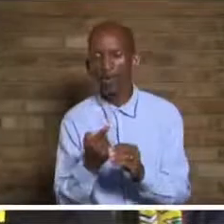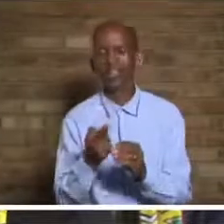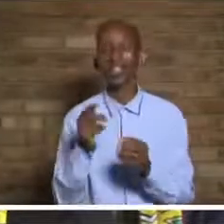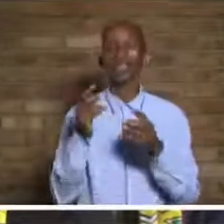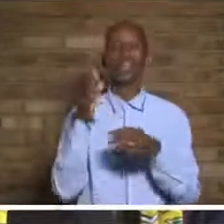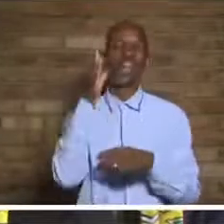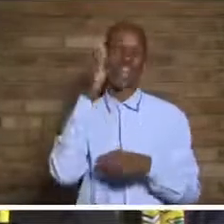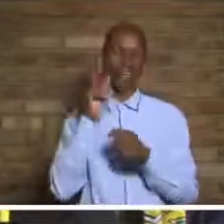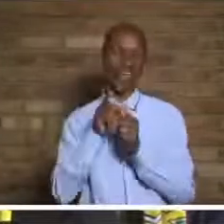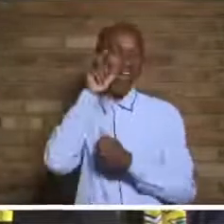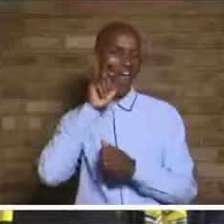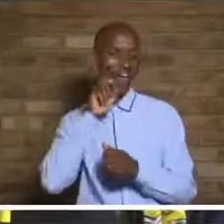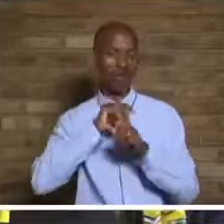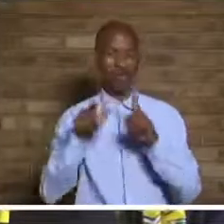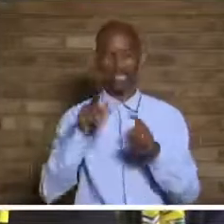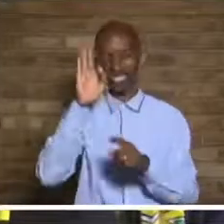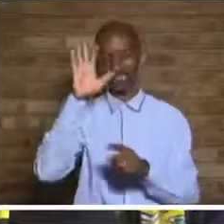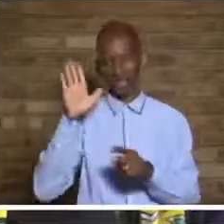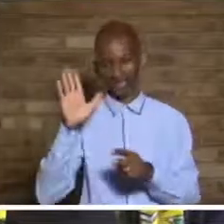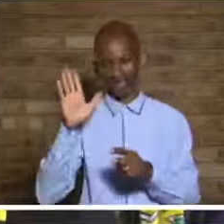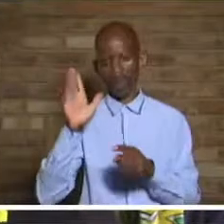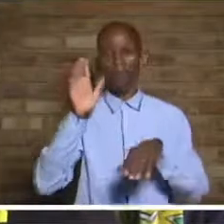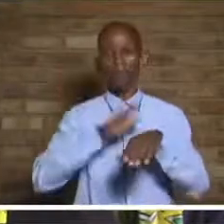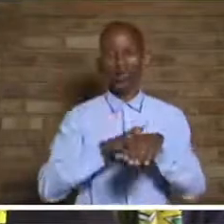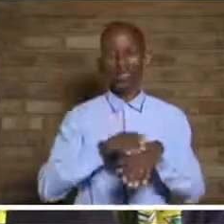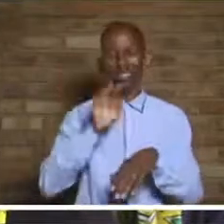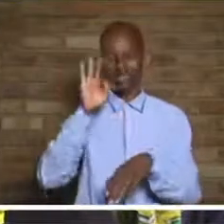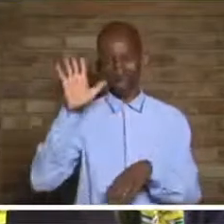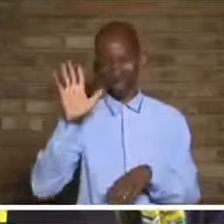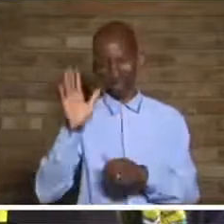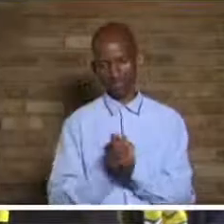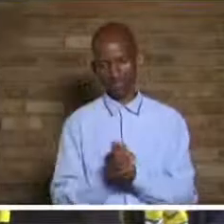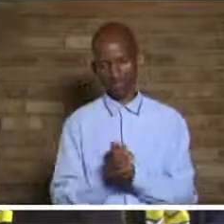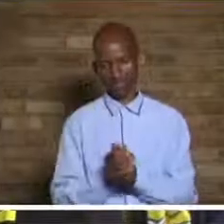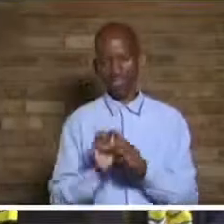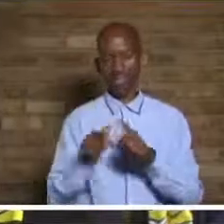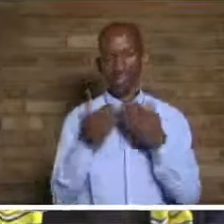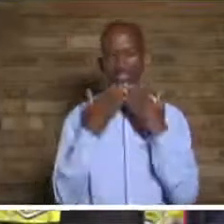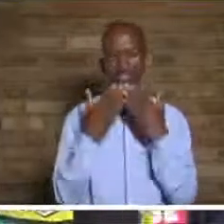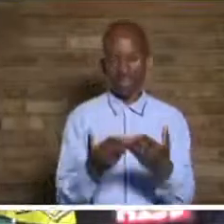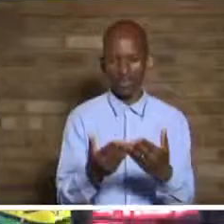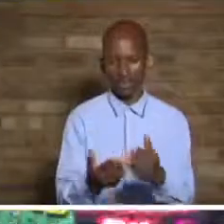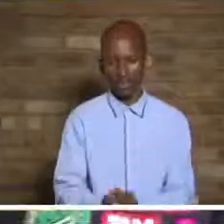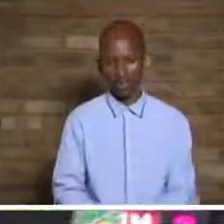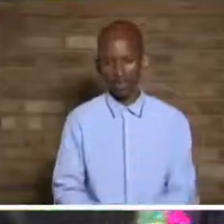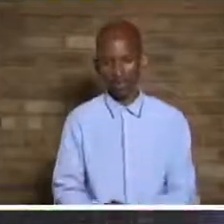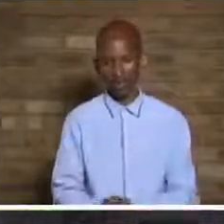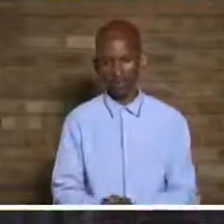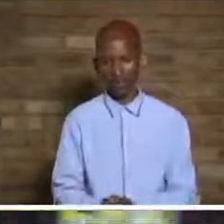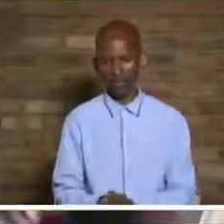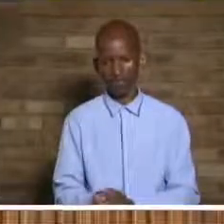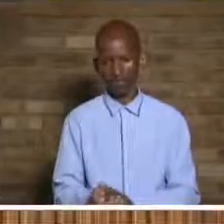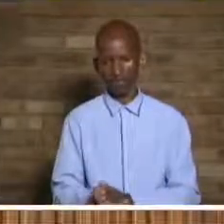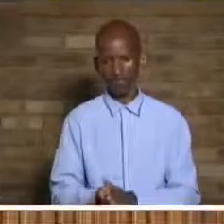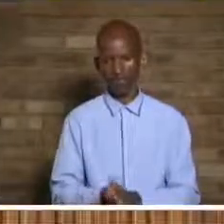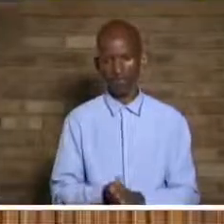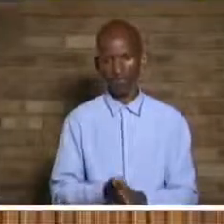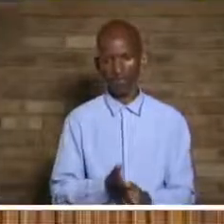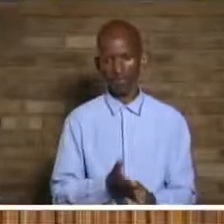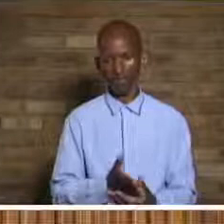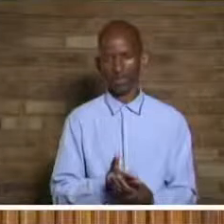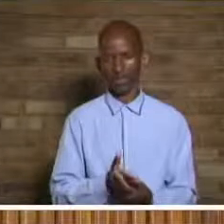the age of 35, and most of us are above the age of 35. So thank you. Thank you. Next.